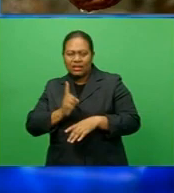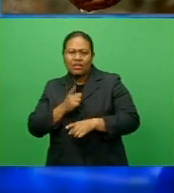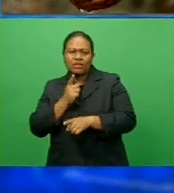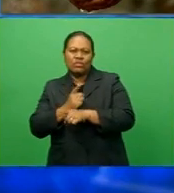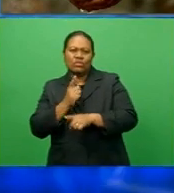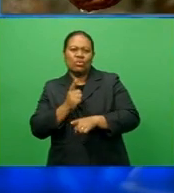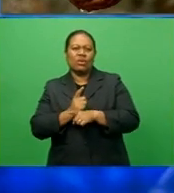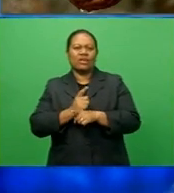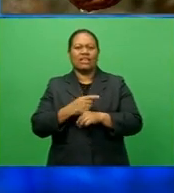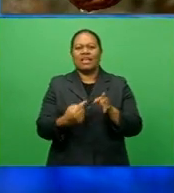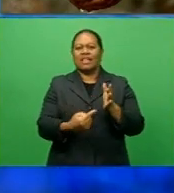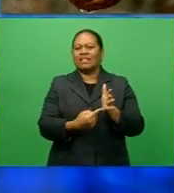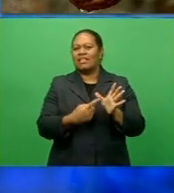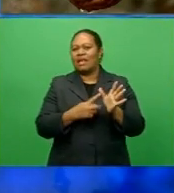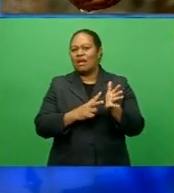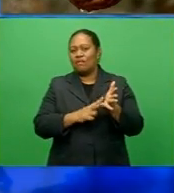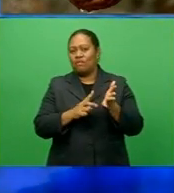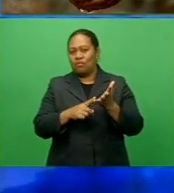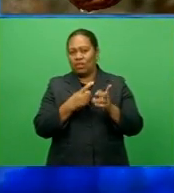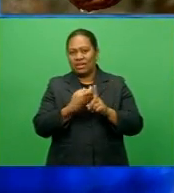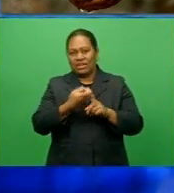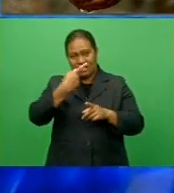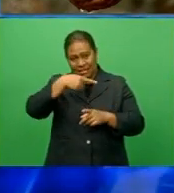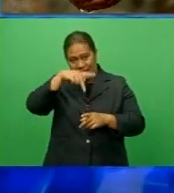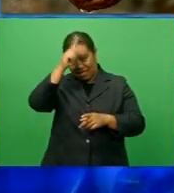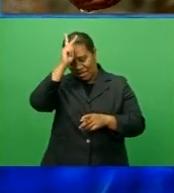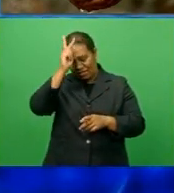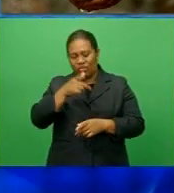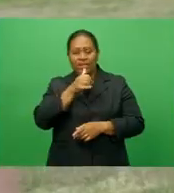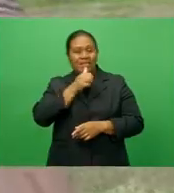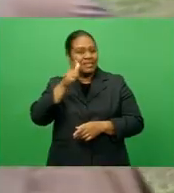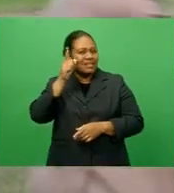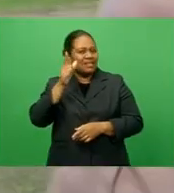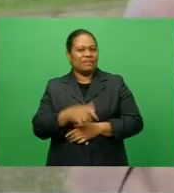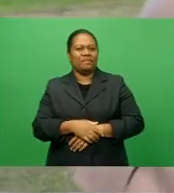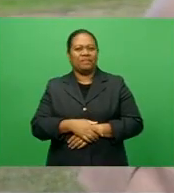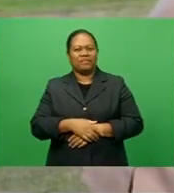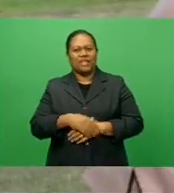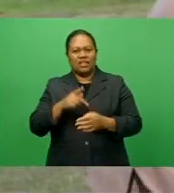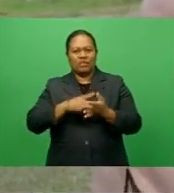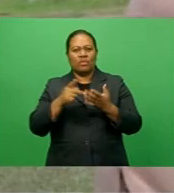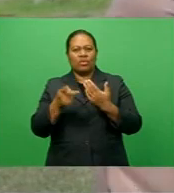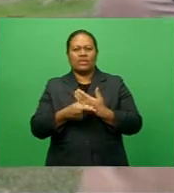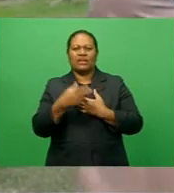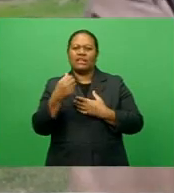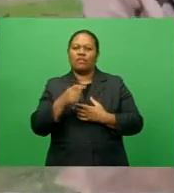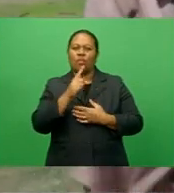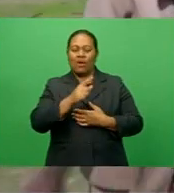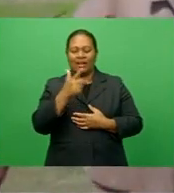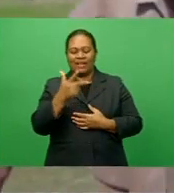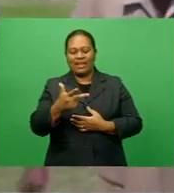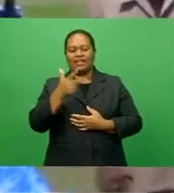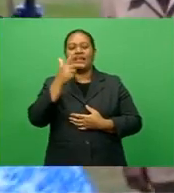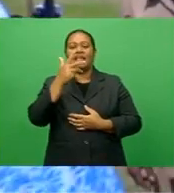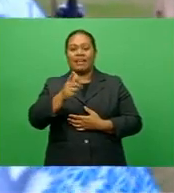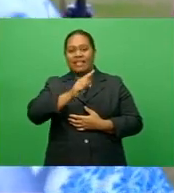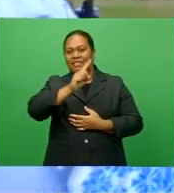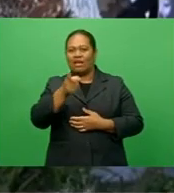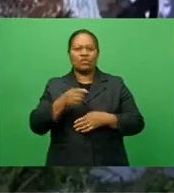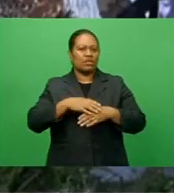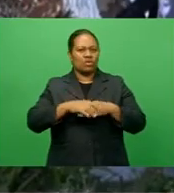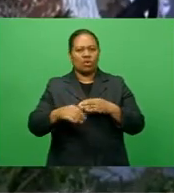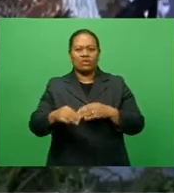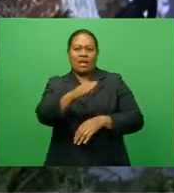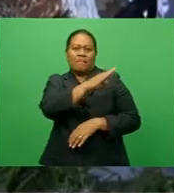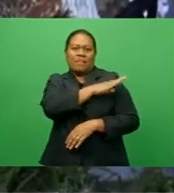the commissioning of the Tavuki Village Water Project in Kandavu yesterday. The project cost over $189,000.